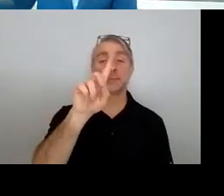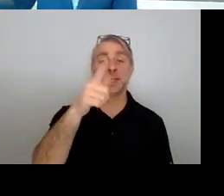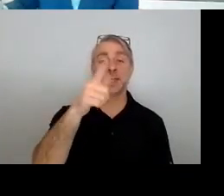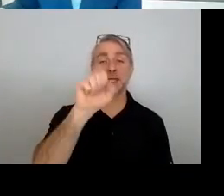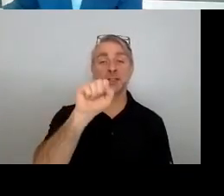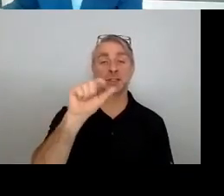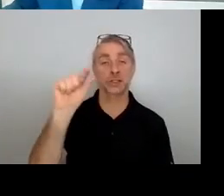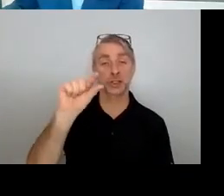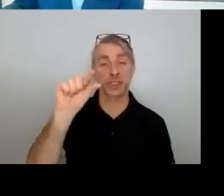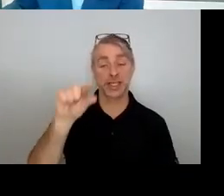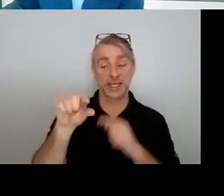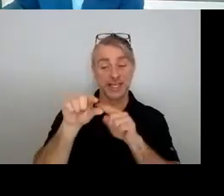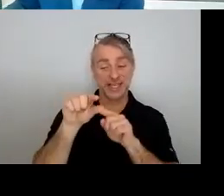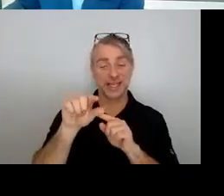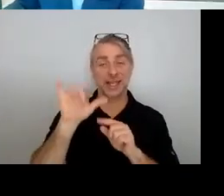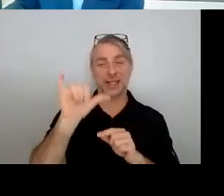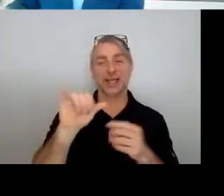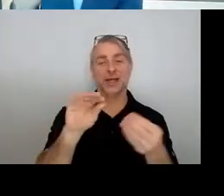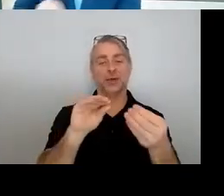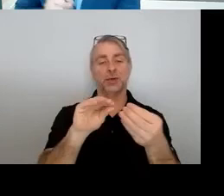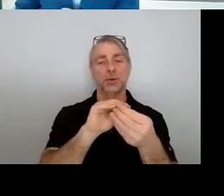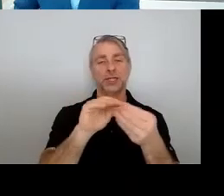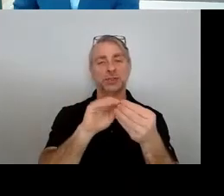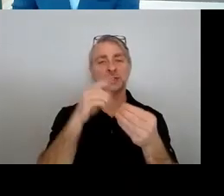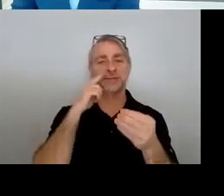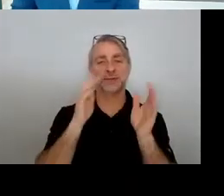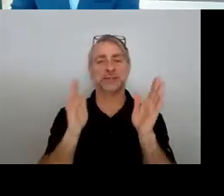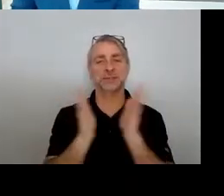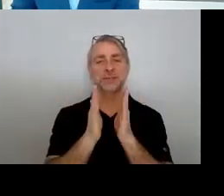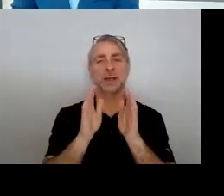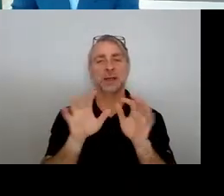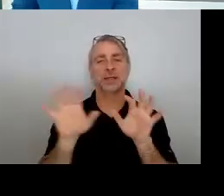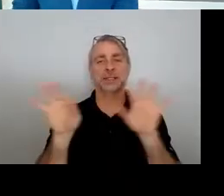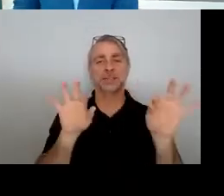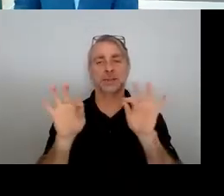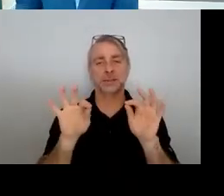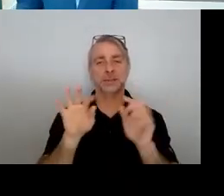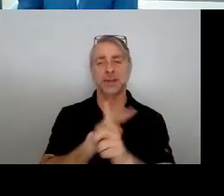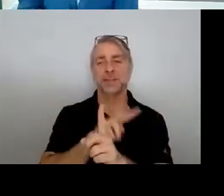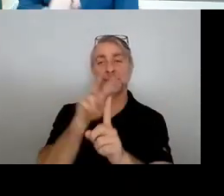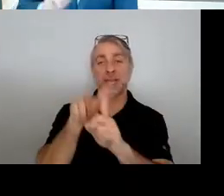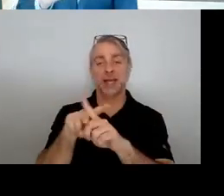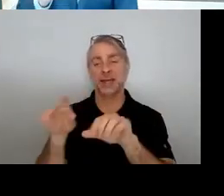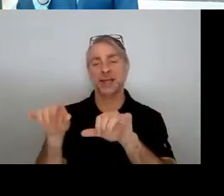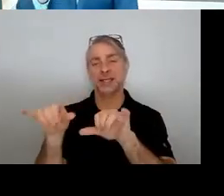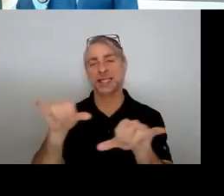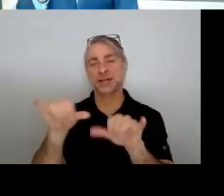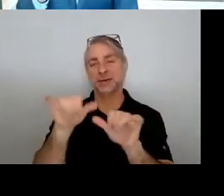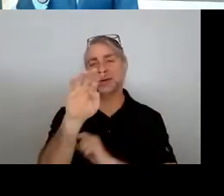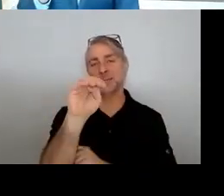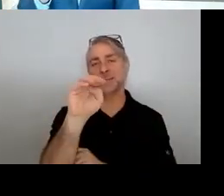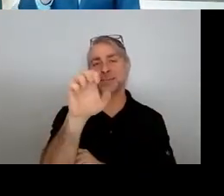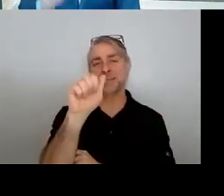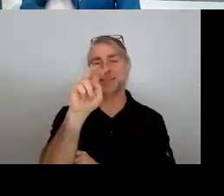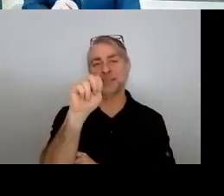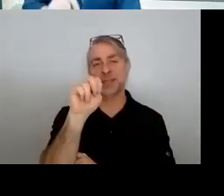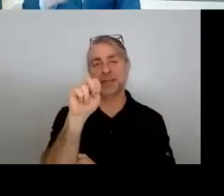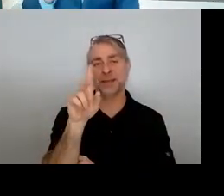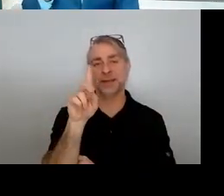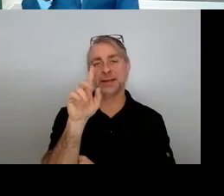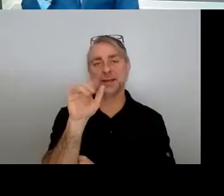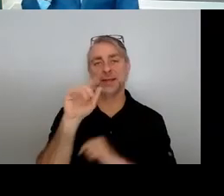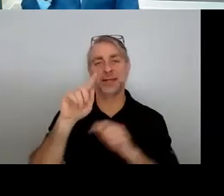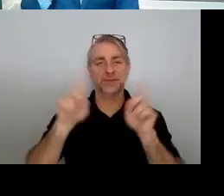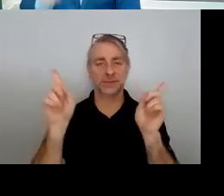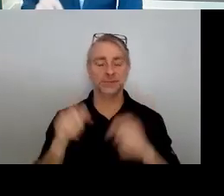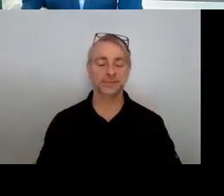sample correction that is applied to the standardized mean difference. And essentially